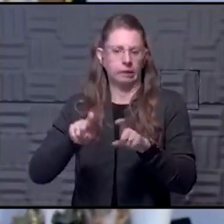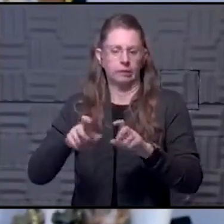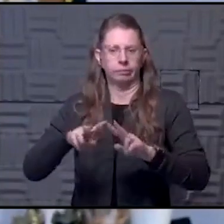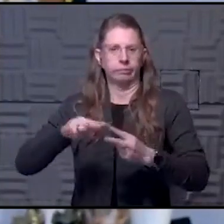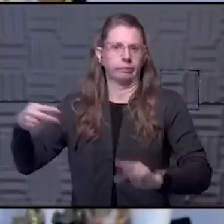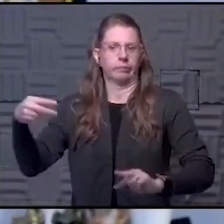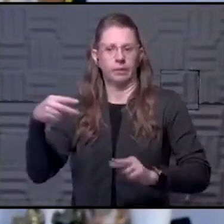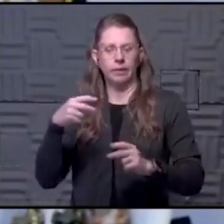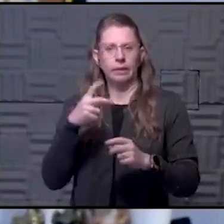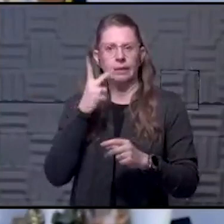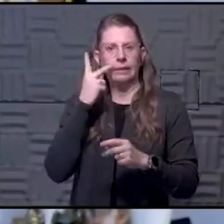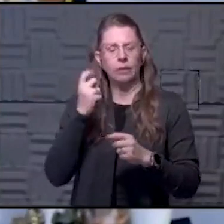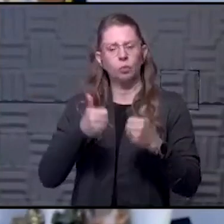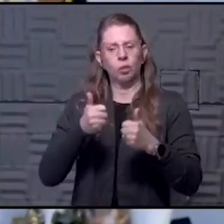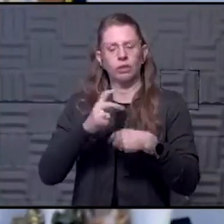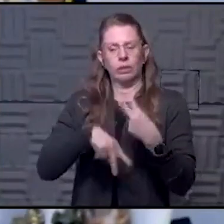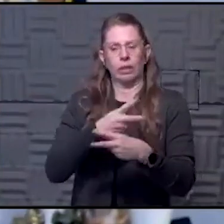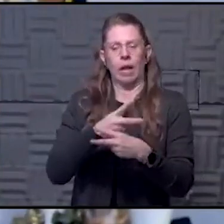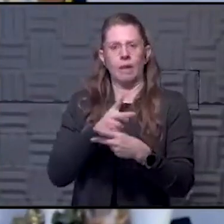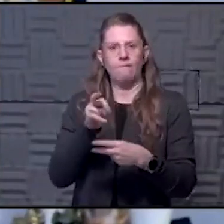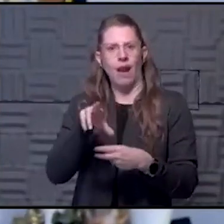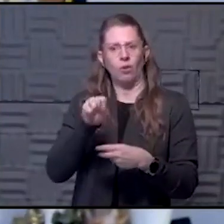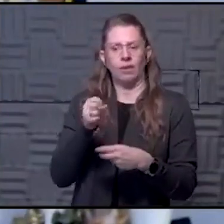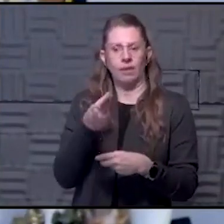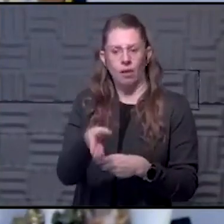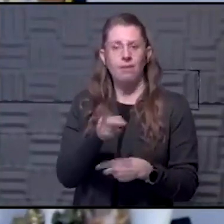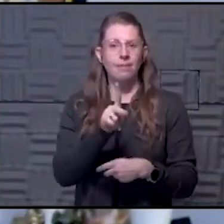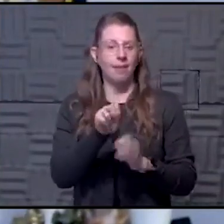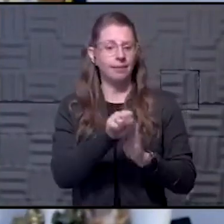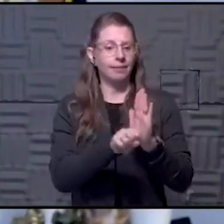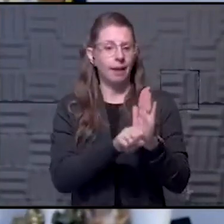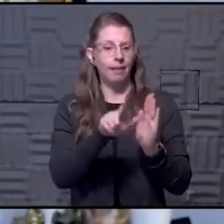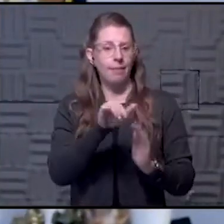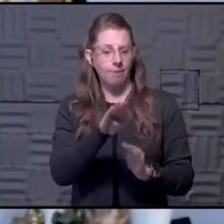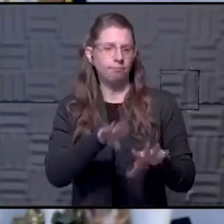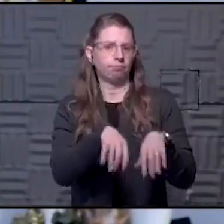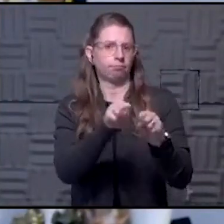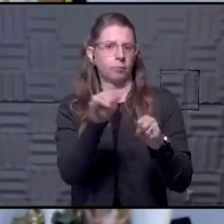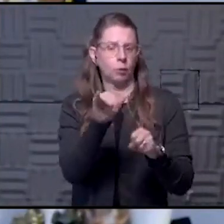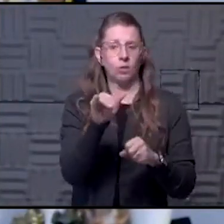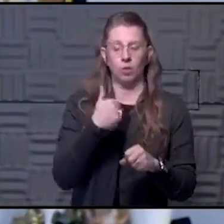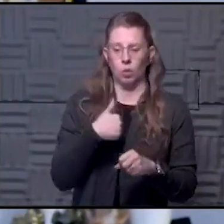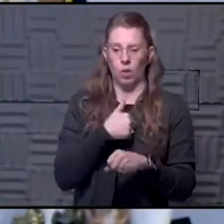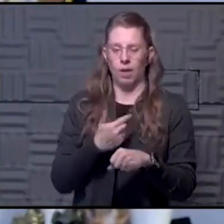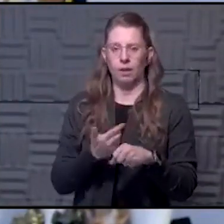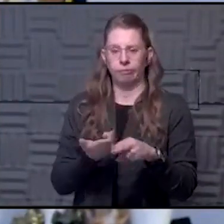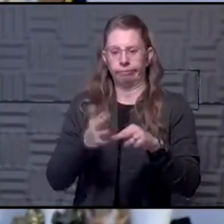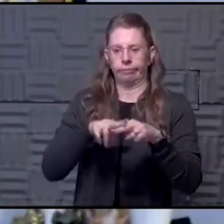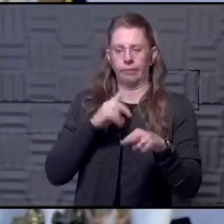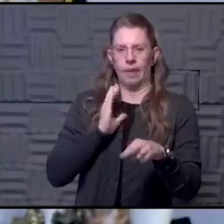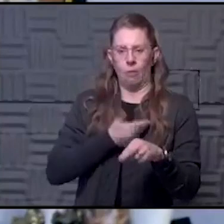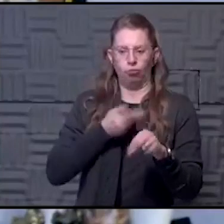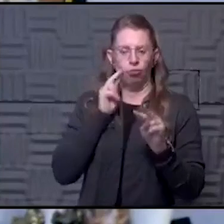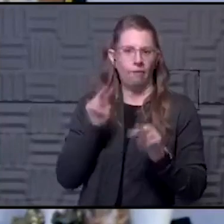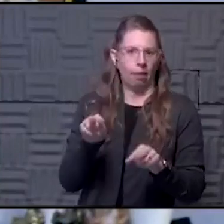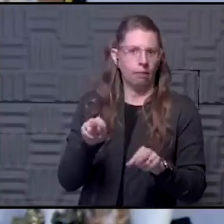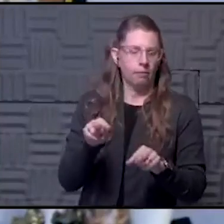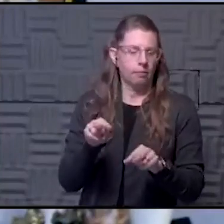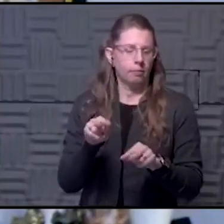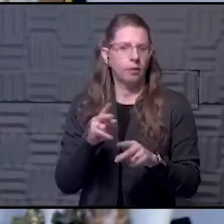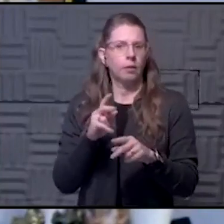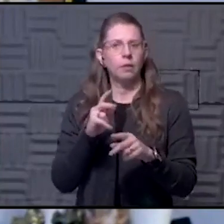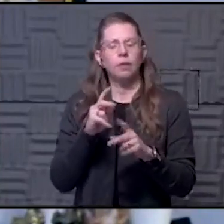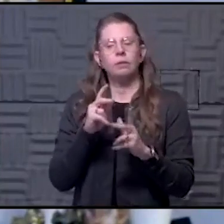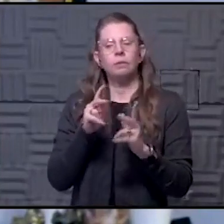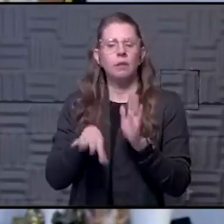are there. K-State Lab is also capable of doing this. So we're increasing our surveillance to find